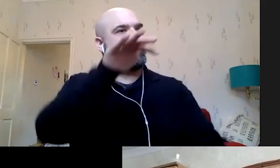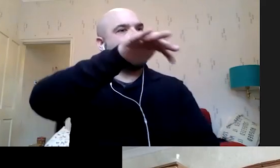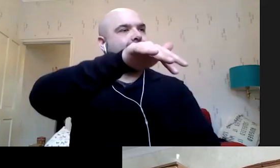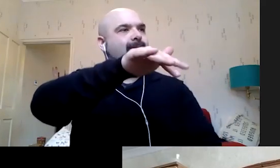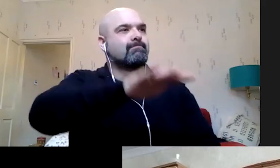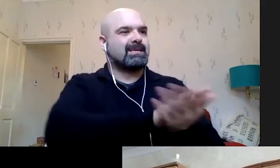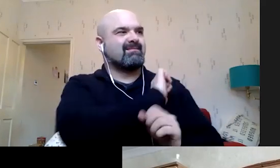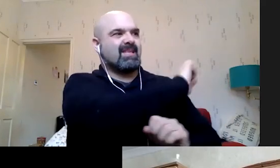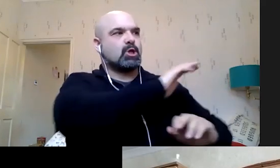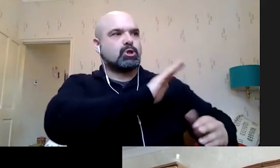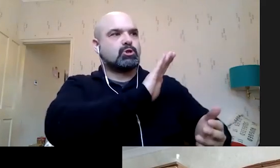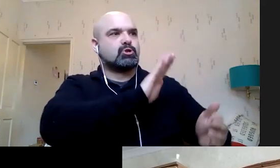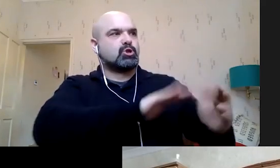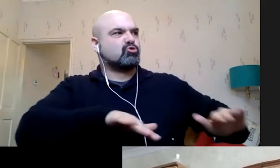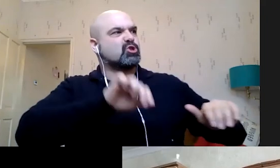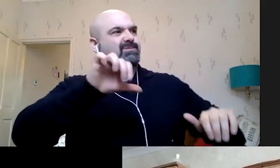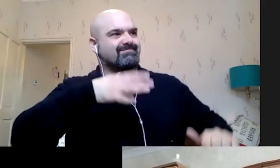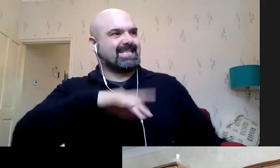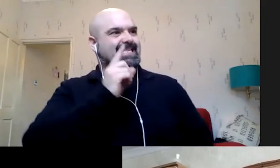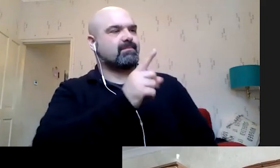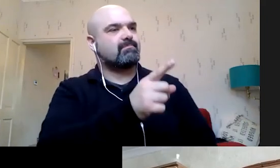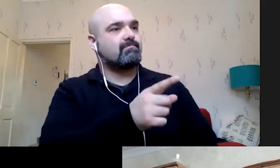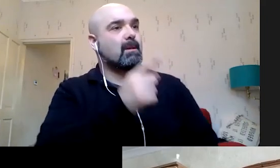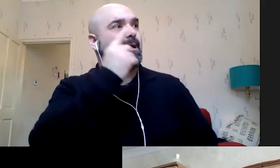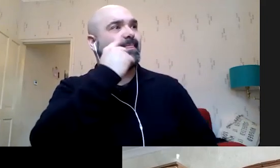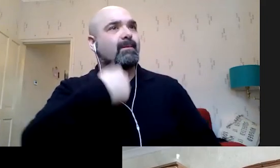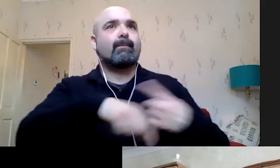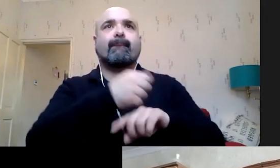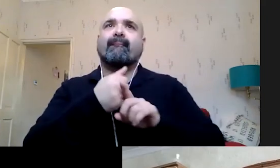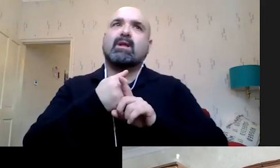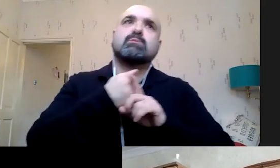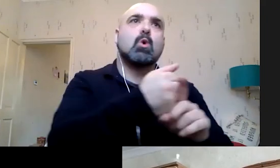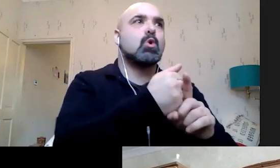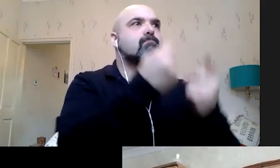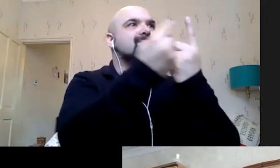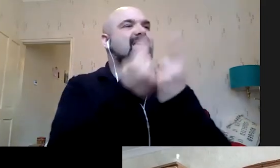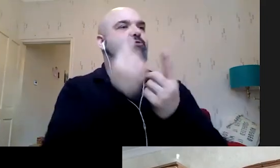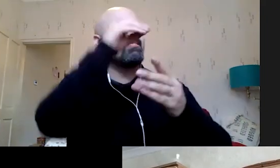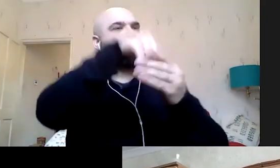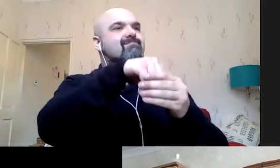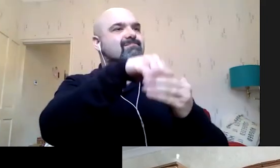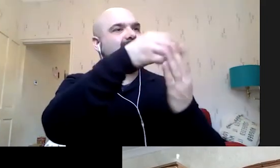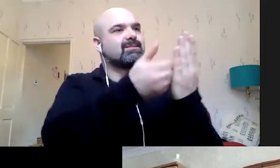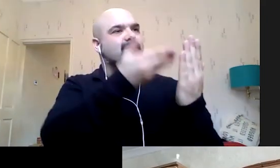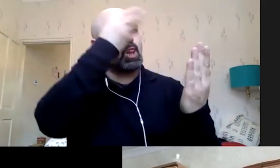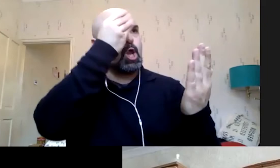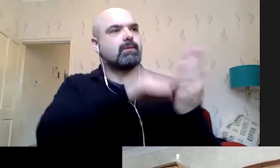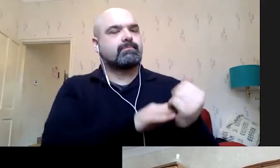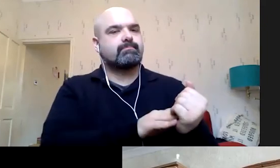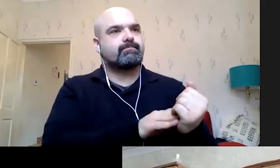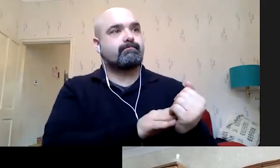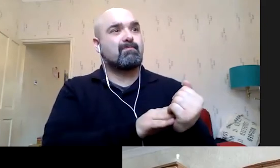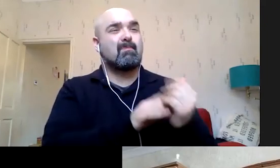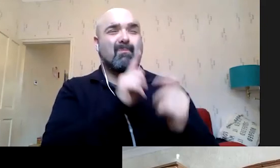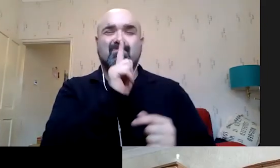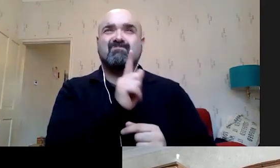stand really firm on that. And I think we need to be supportive in terms of the materials we put in. But, you know, there is a huge, huge